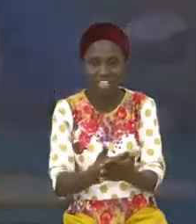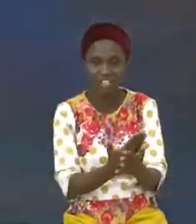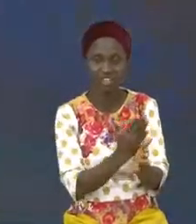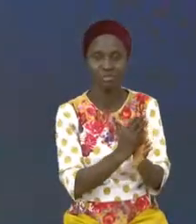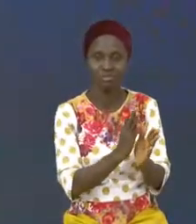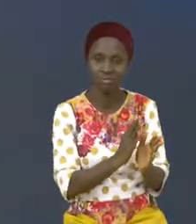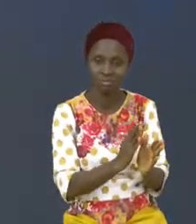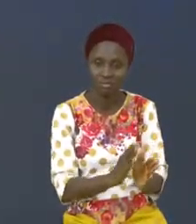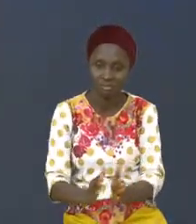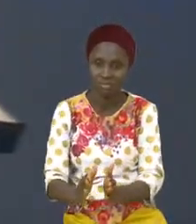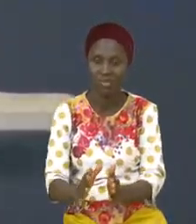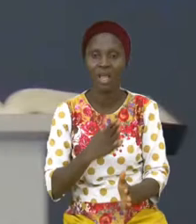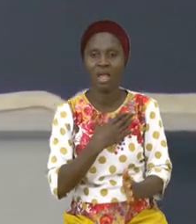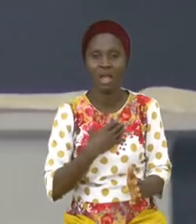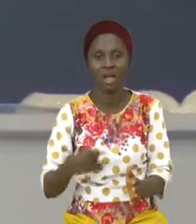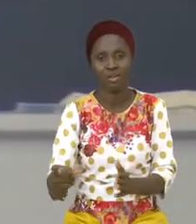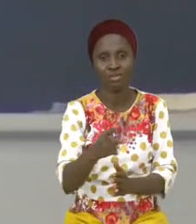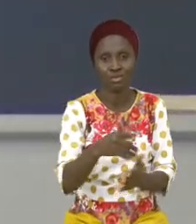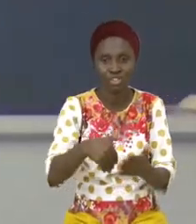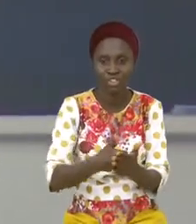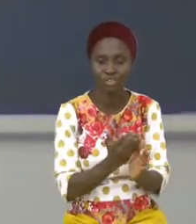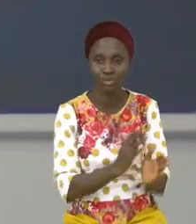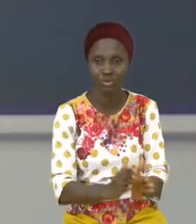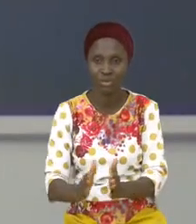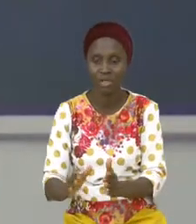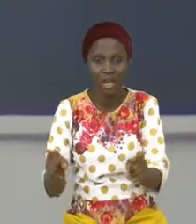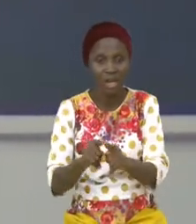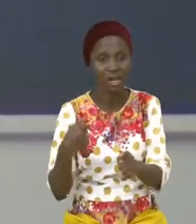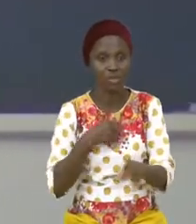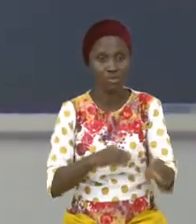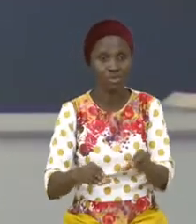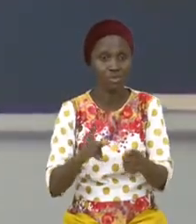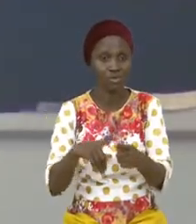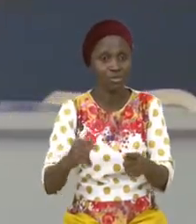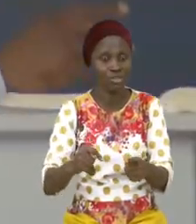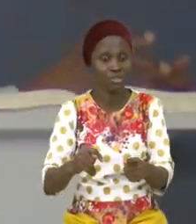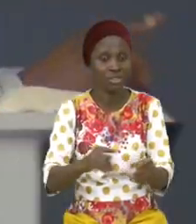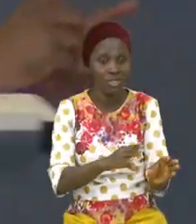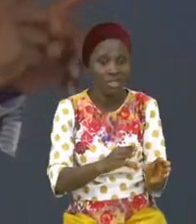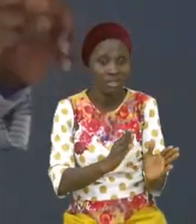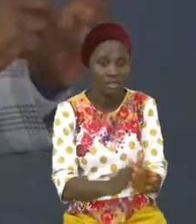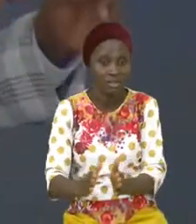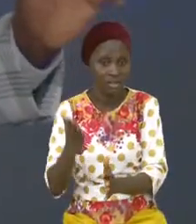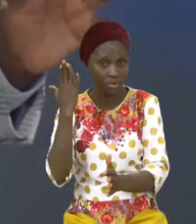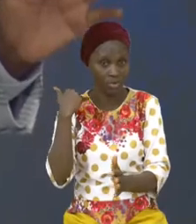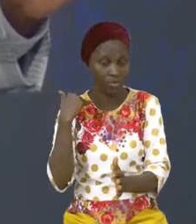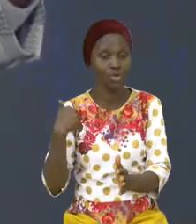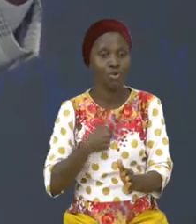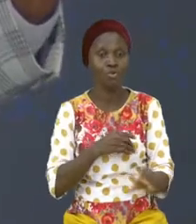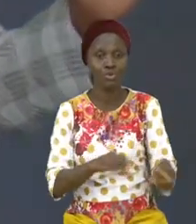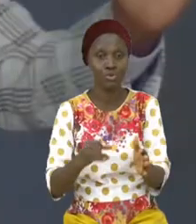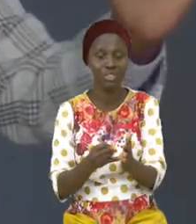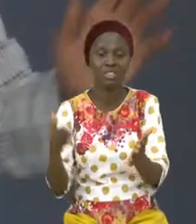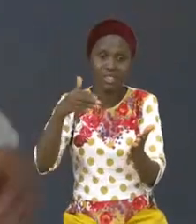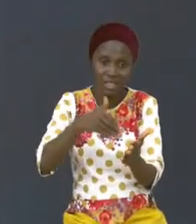search like what did for the search before and we enabled them we do it again to